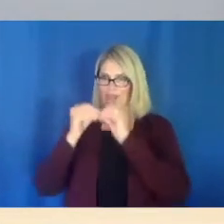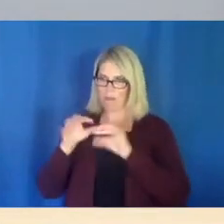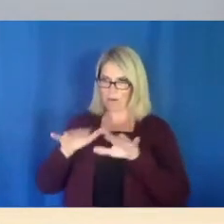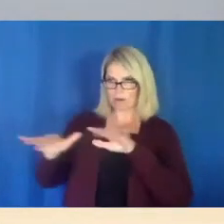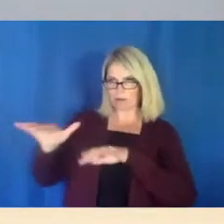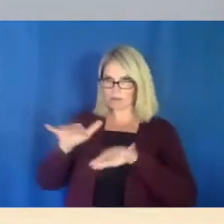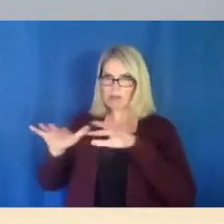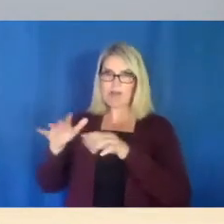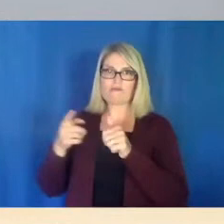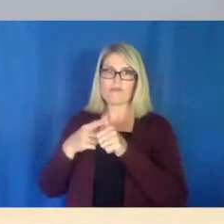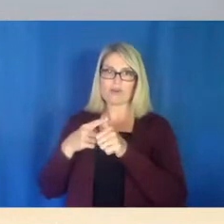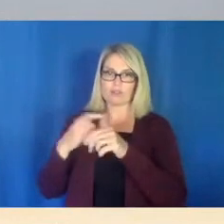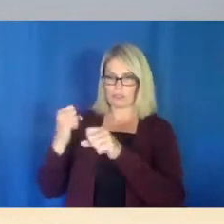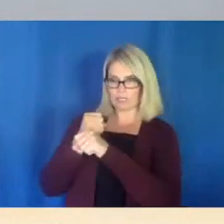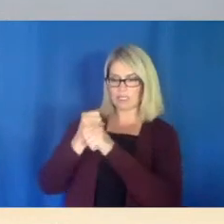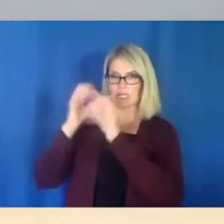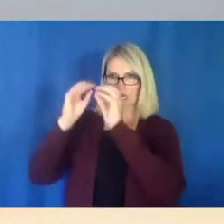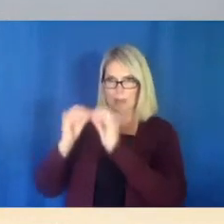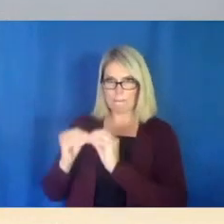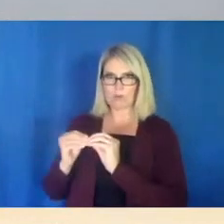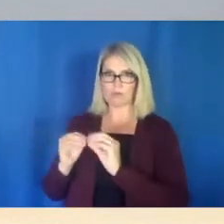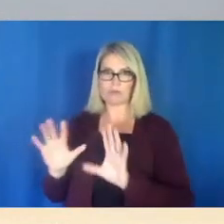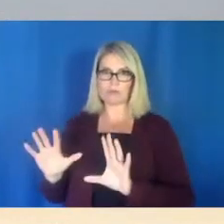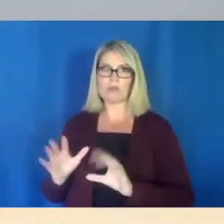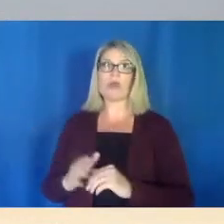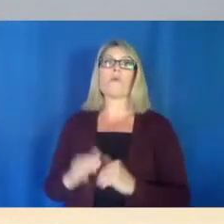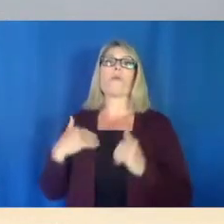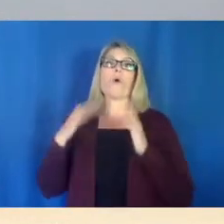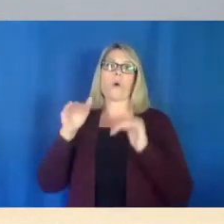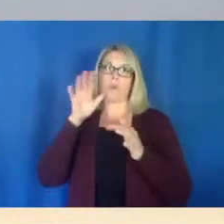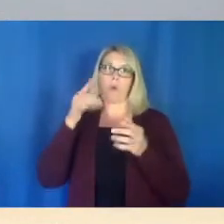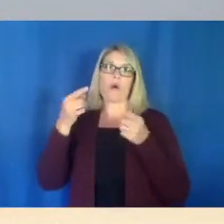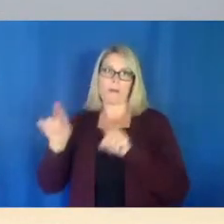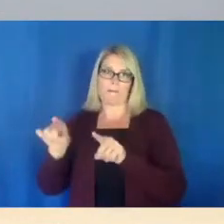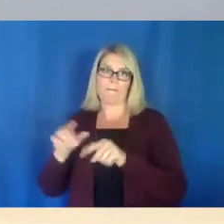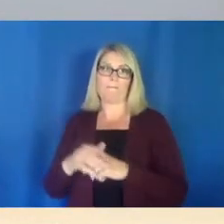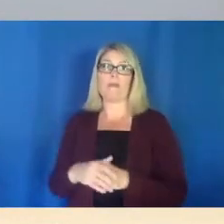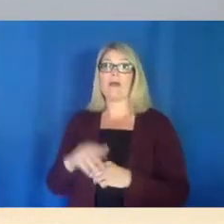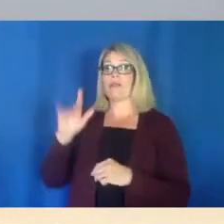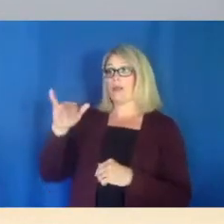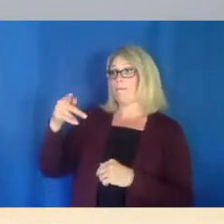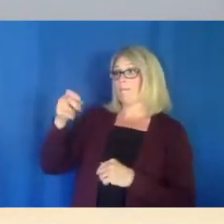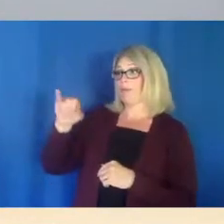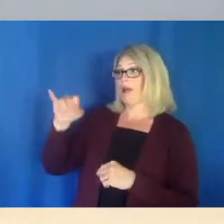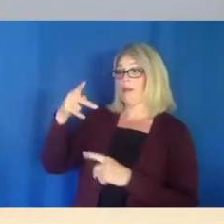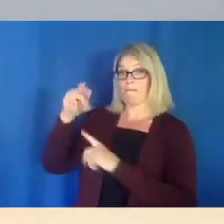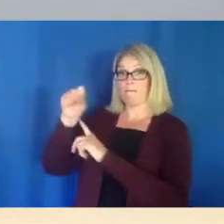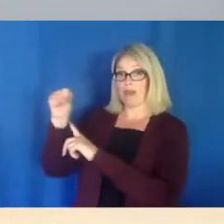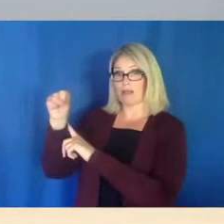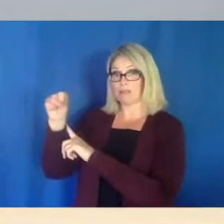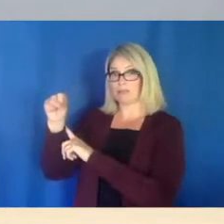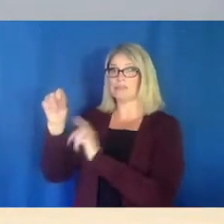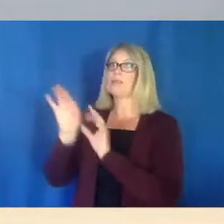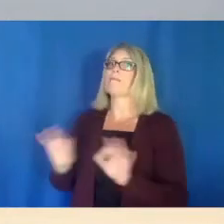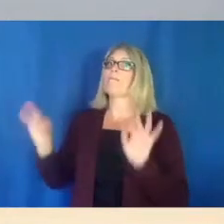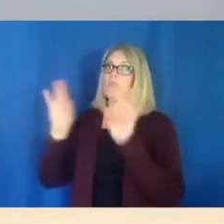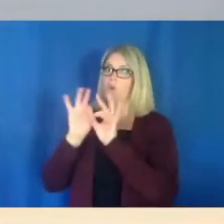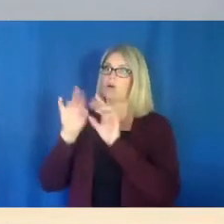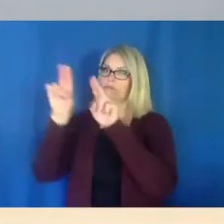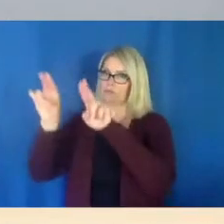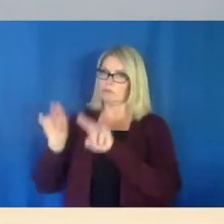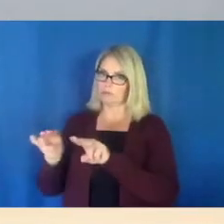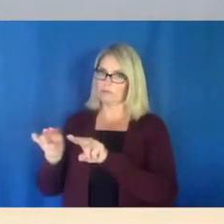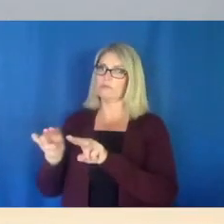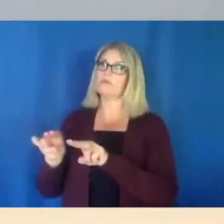and so I think that we're hoping that will happen. The PI pass certainly continuing to be important because it will